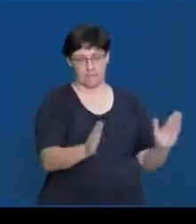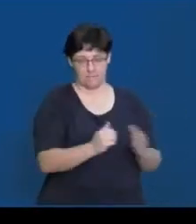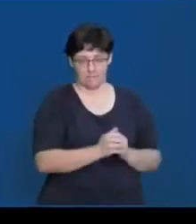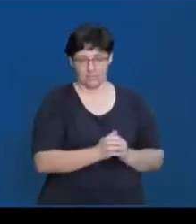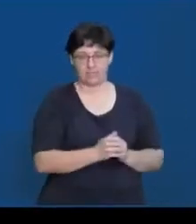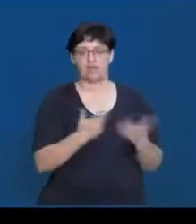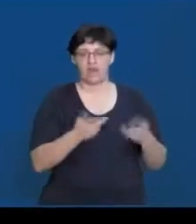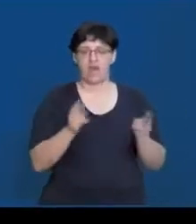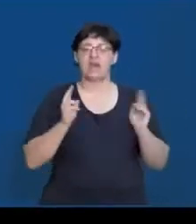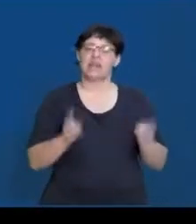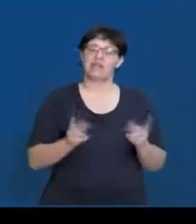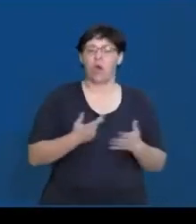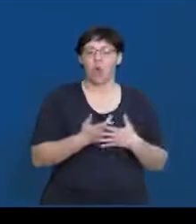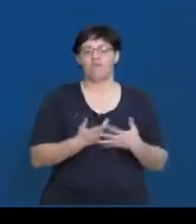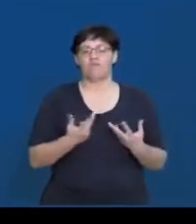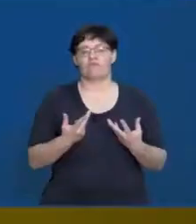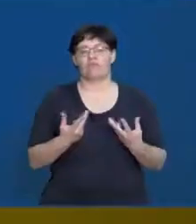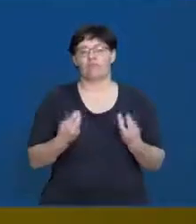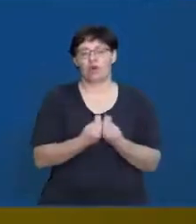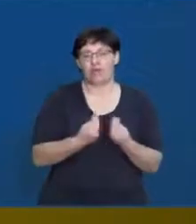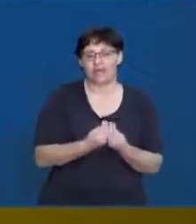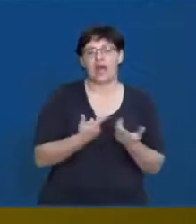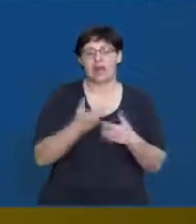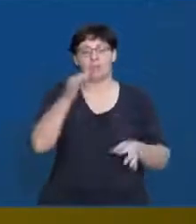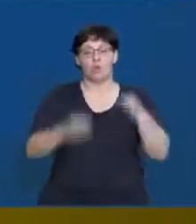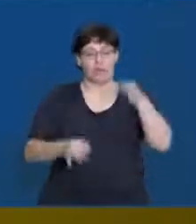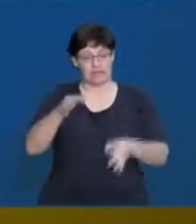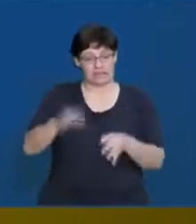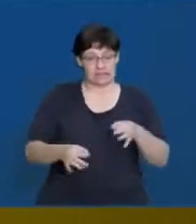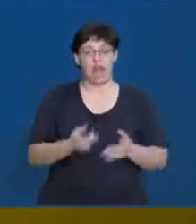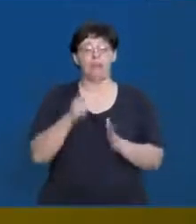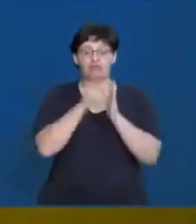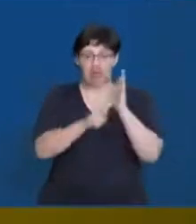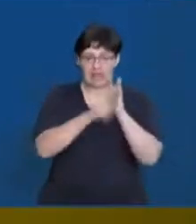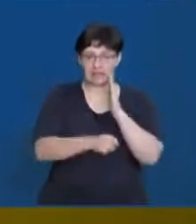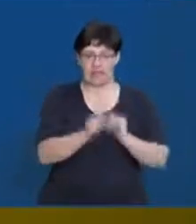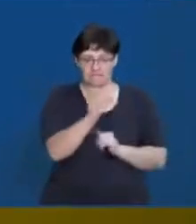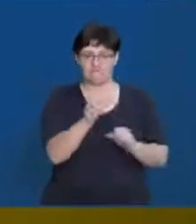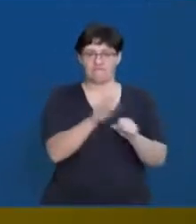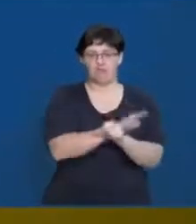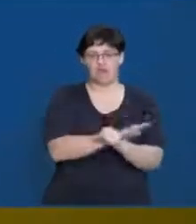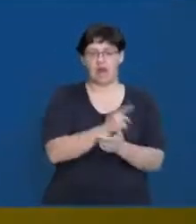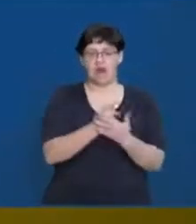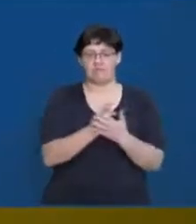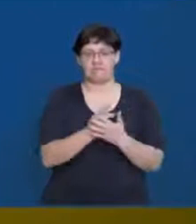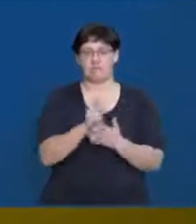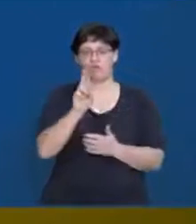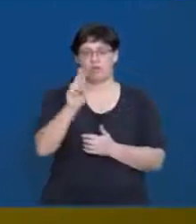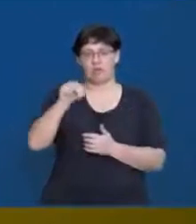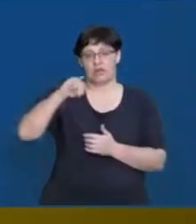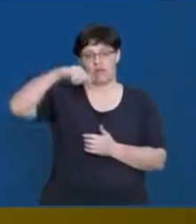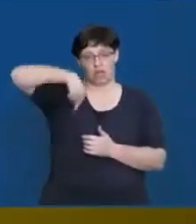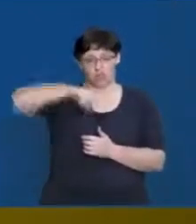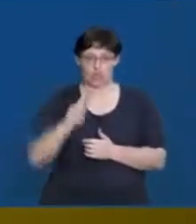For example, they would say the nature of a product in a monopoly. Please write the term. If the word is unique,